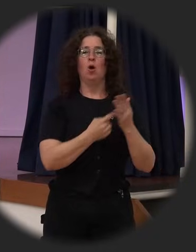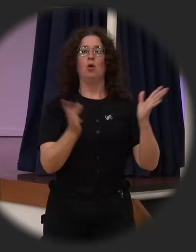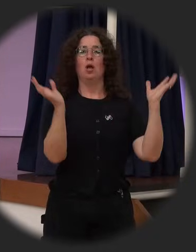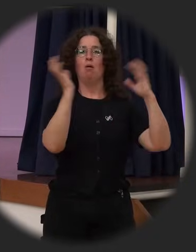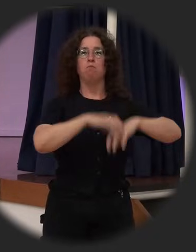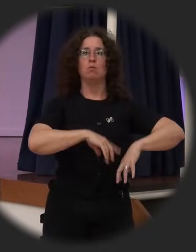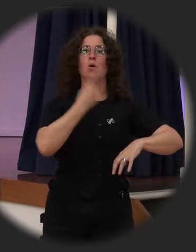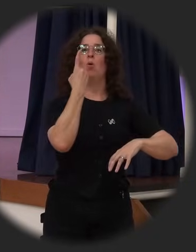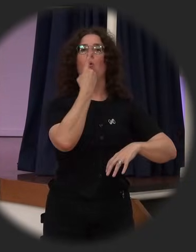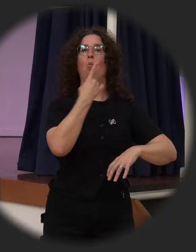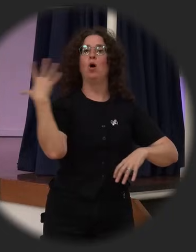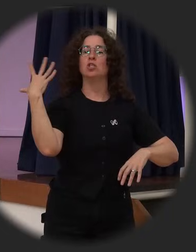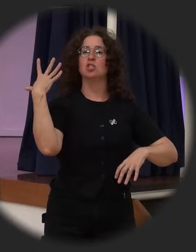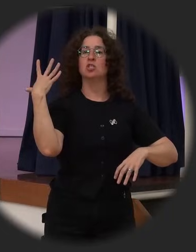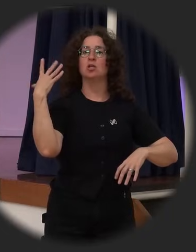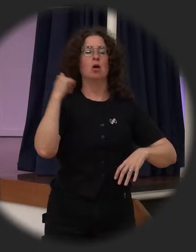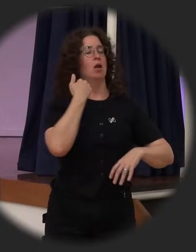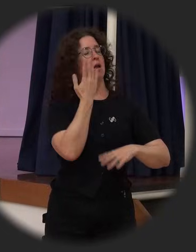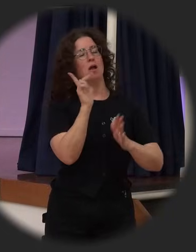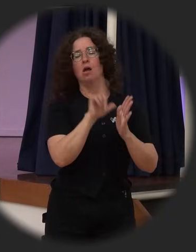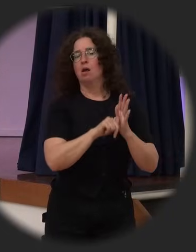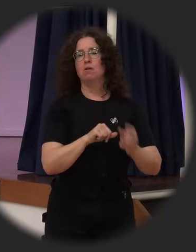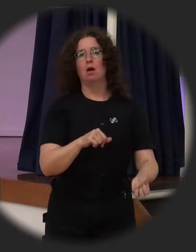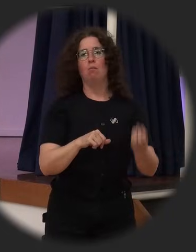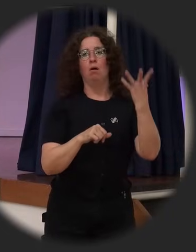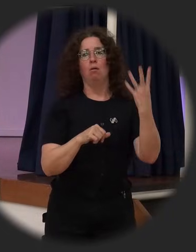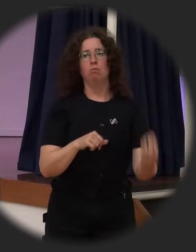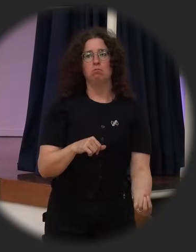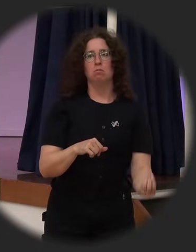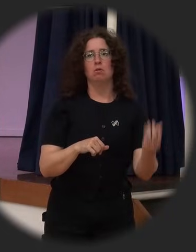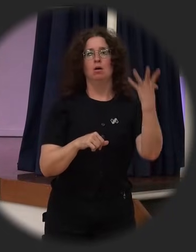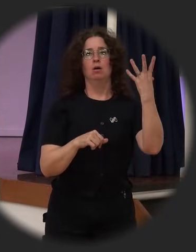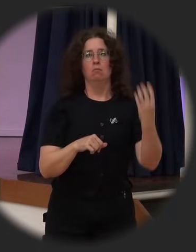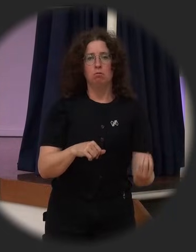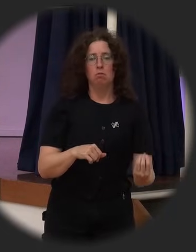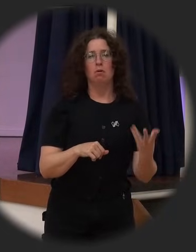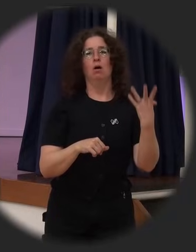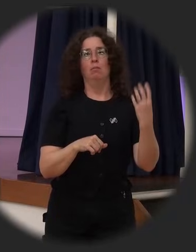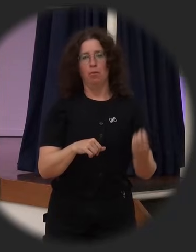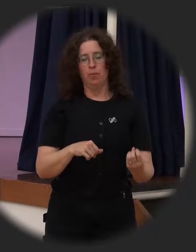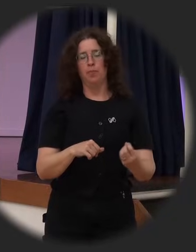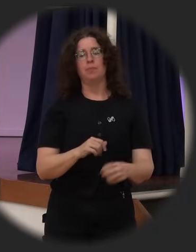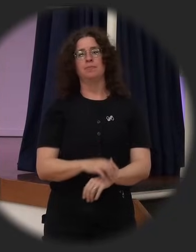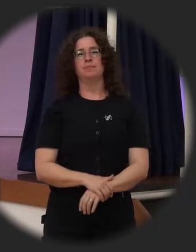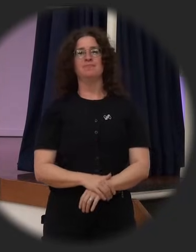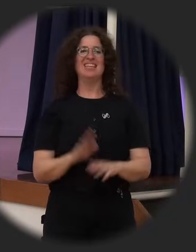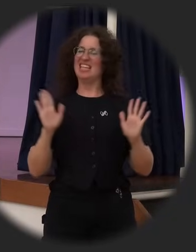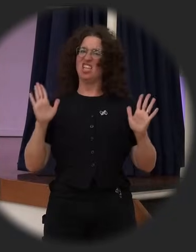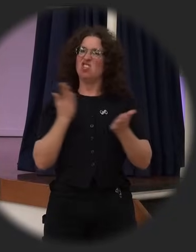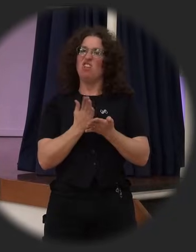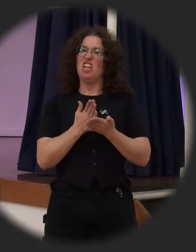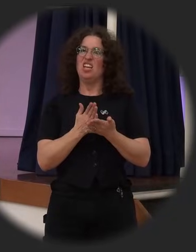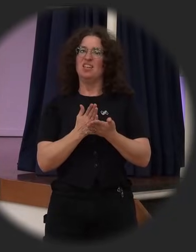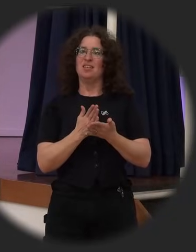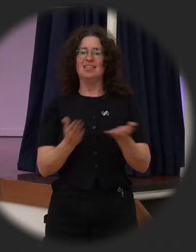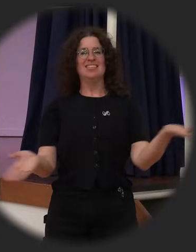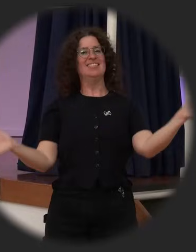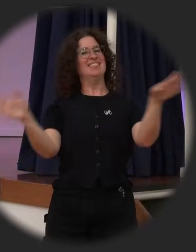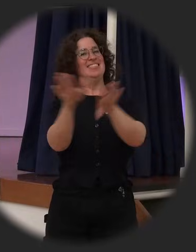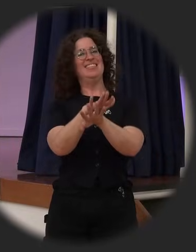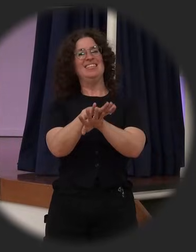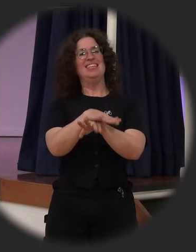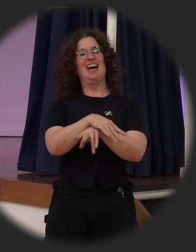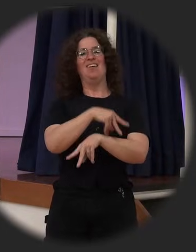effect when it is finally destroyed, not every single time it's unloaded off screen into disk. And that's about it. I've covered